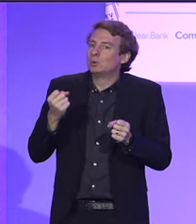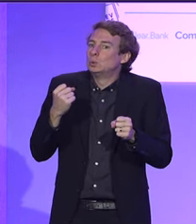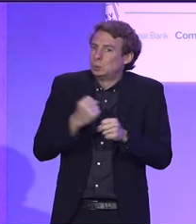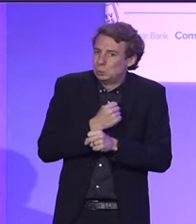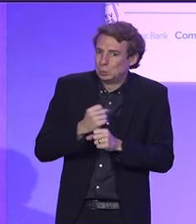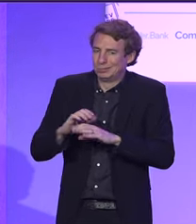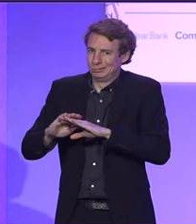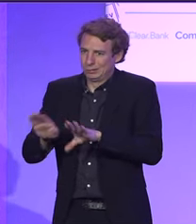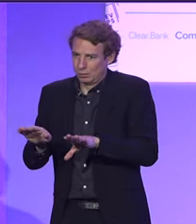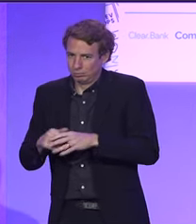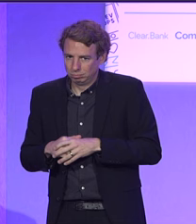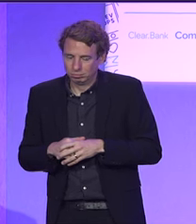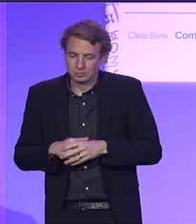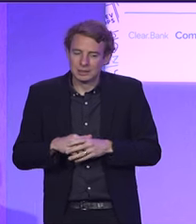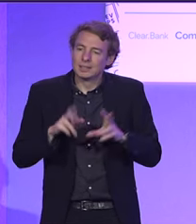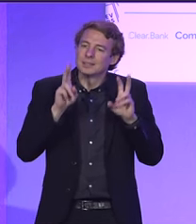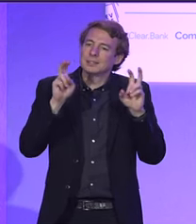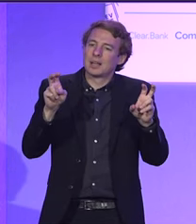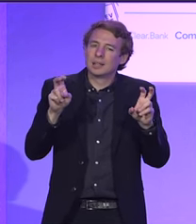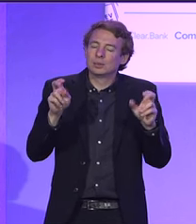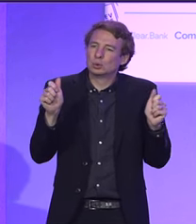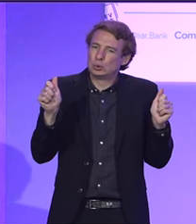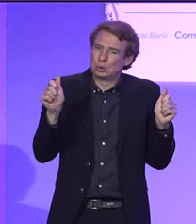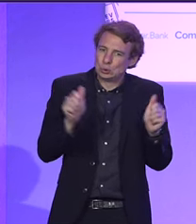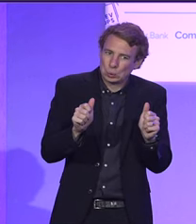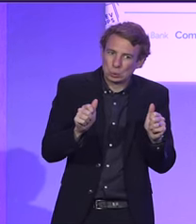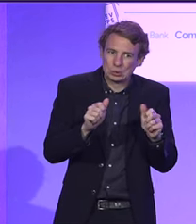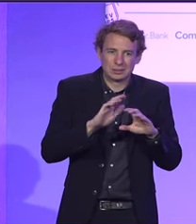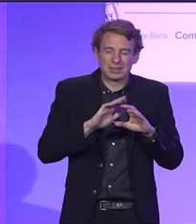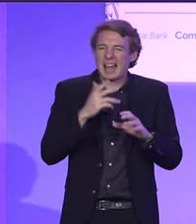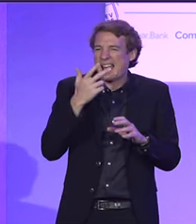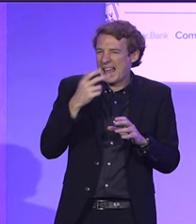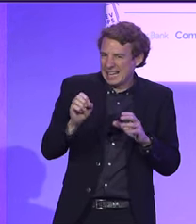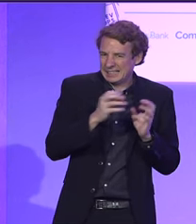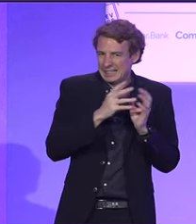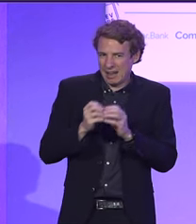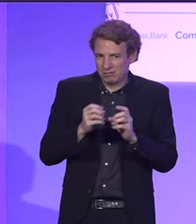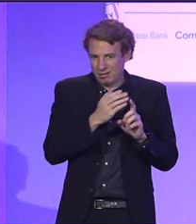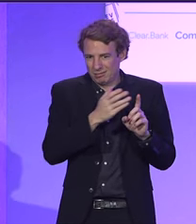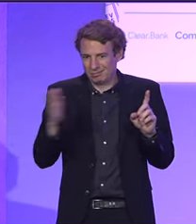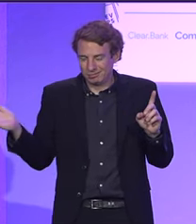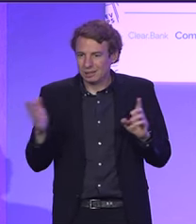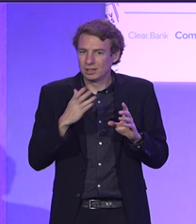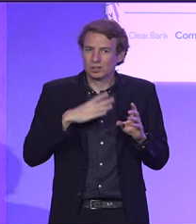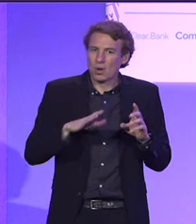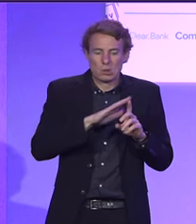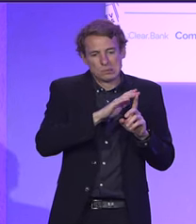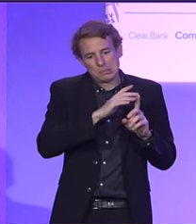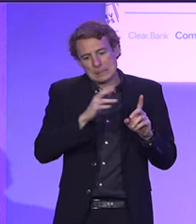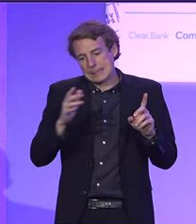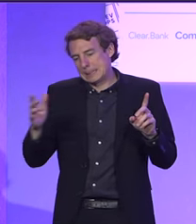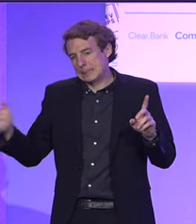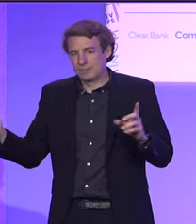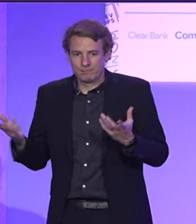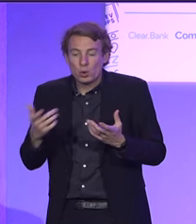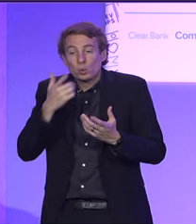always goes down well. Please make it short, 80 to 100 characters max. Don't need to know your whole talk in your title. You can use